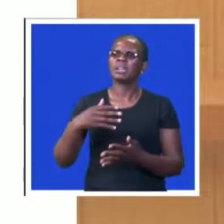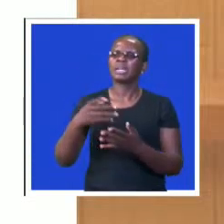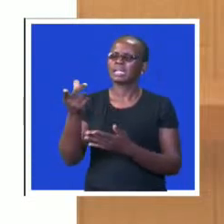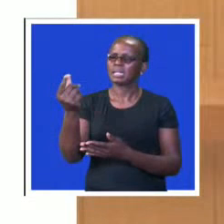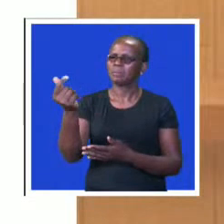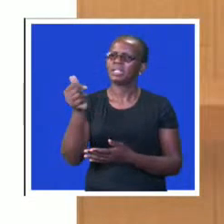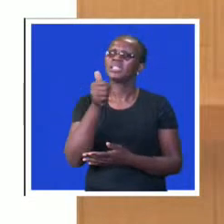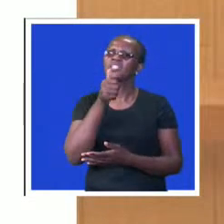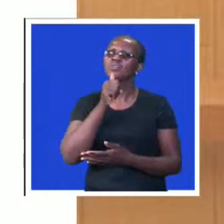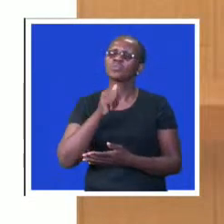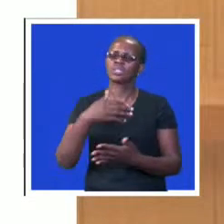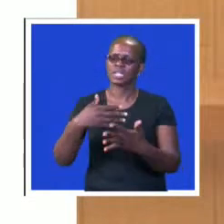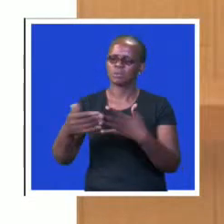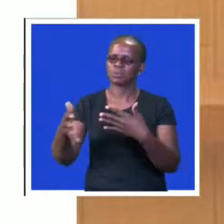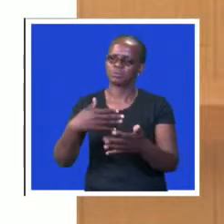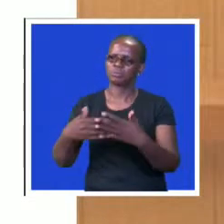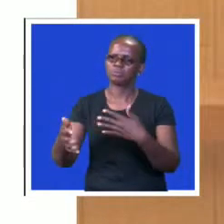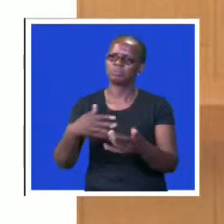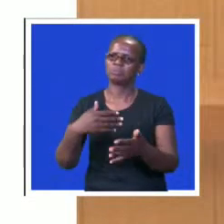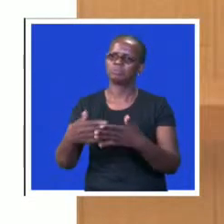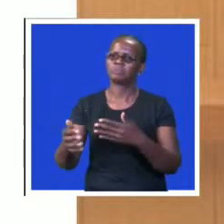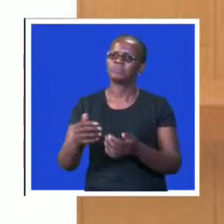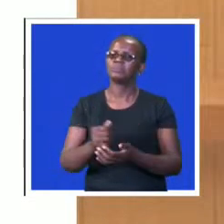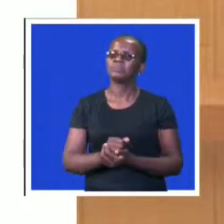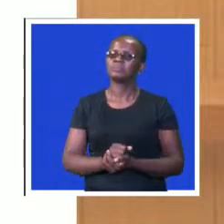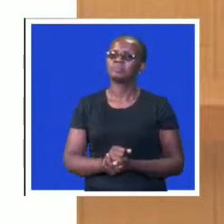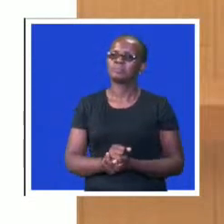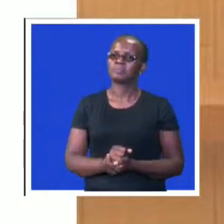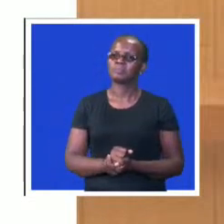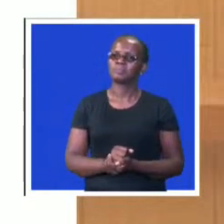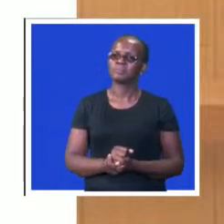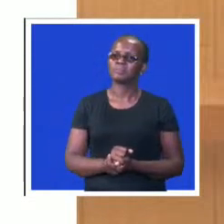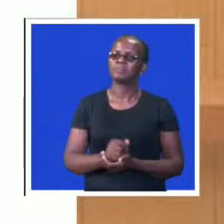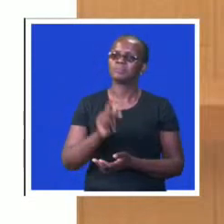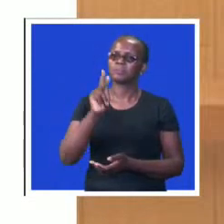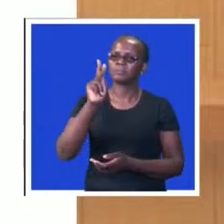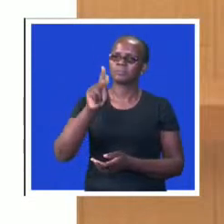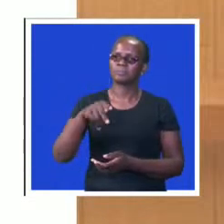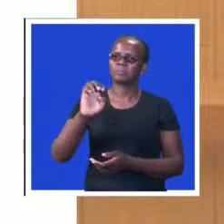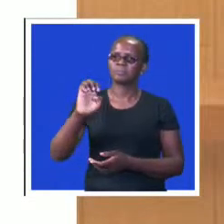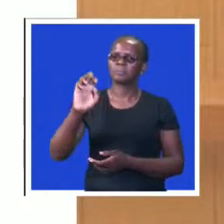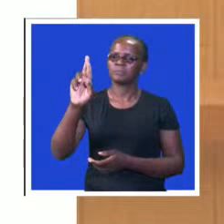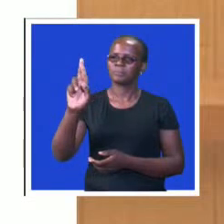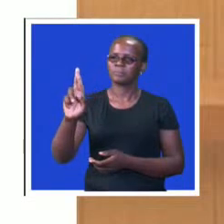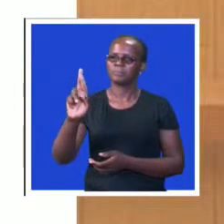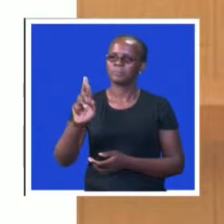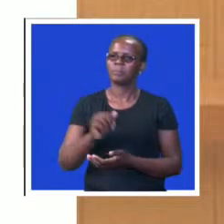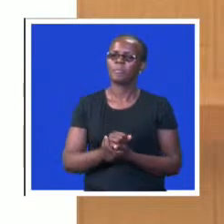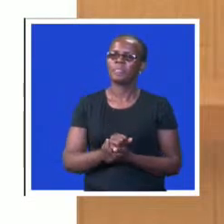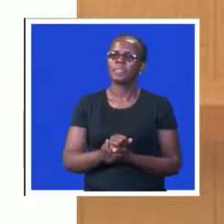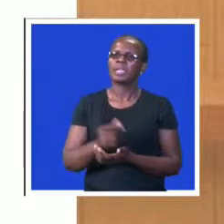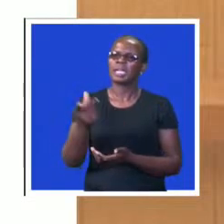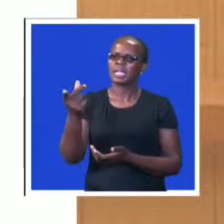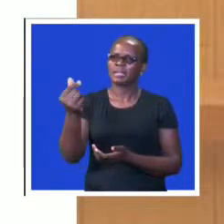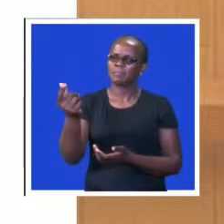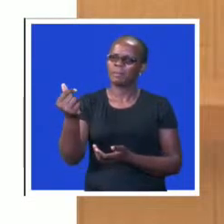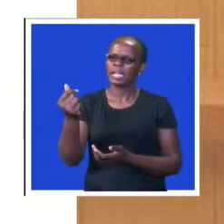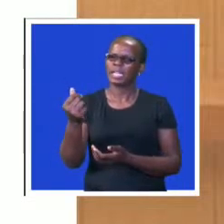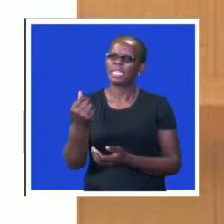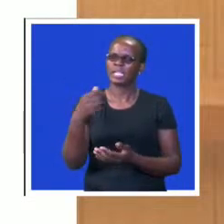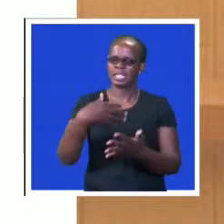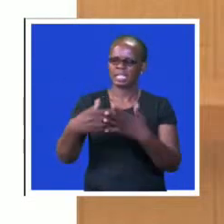item. Cost of an item. Per. Per is price for each